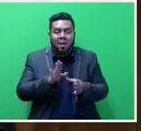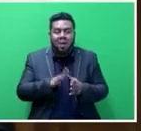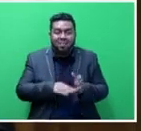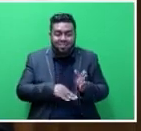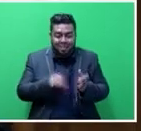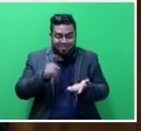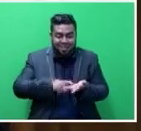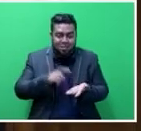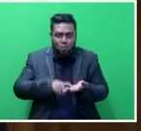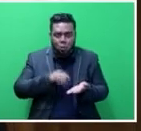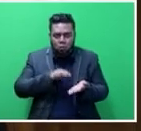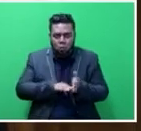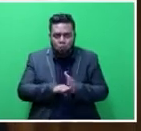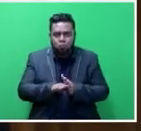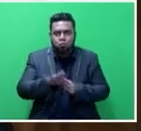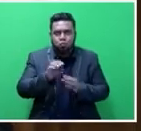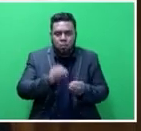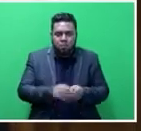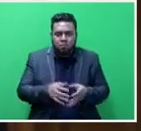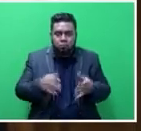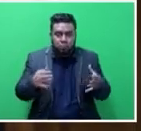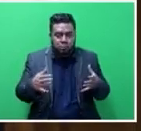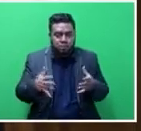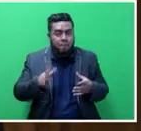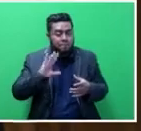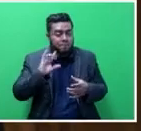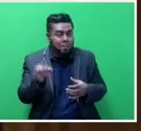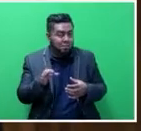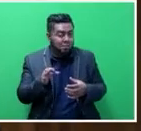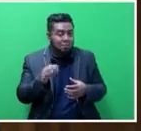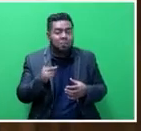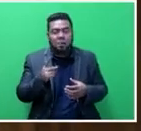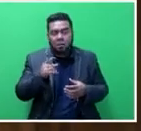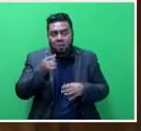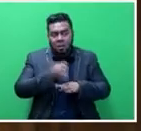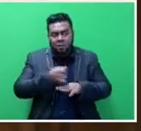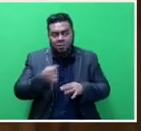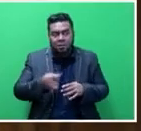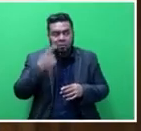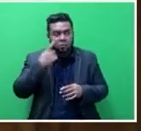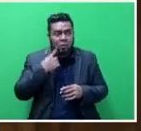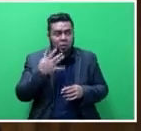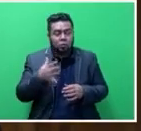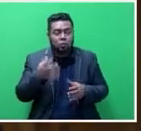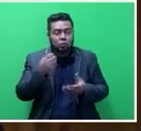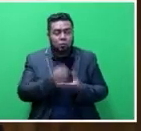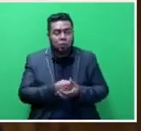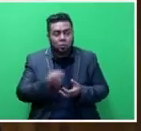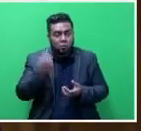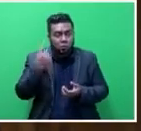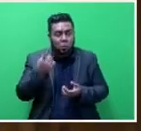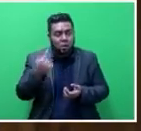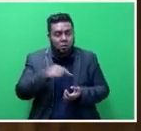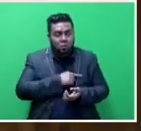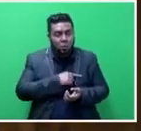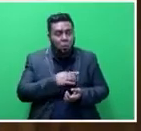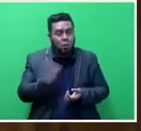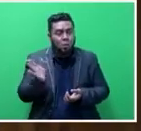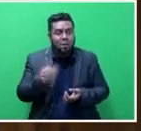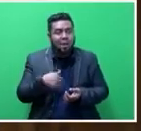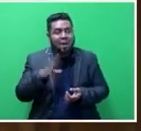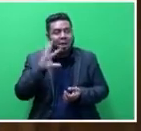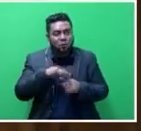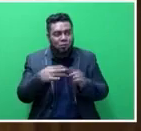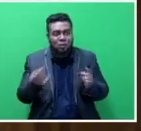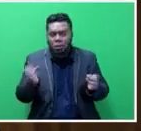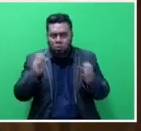rising. And yet, Mr. Speaker, the government had the temerity to try and convince us all that everything